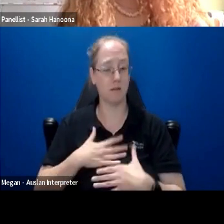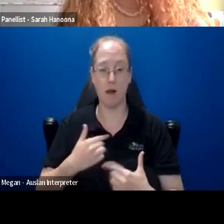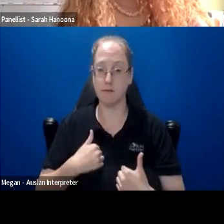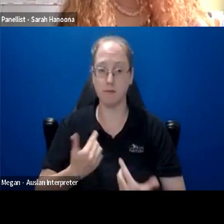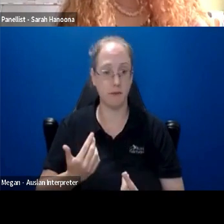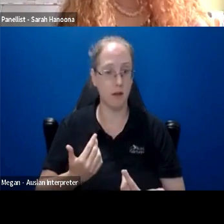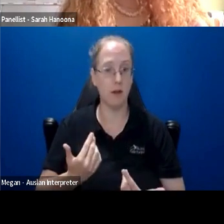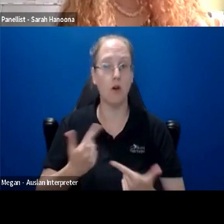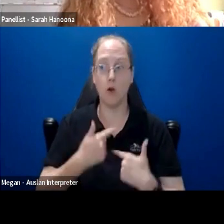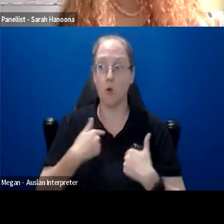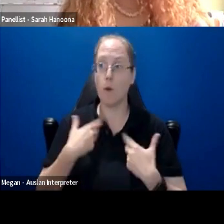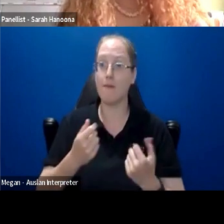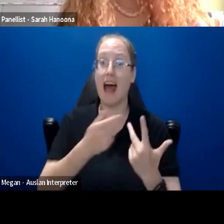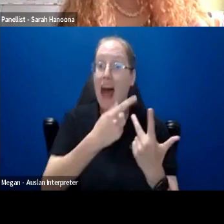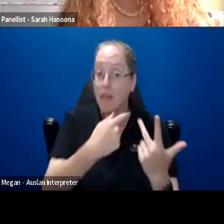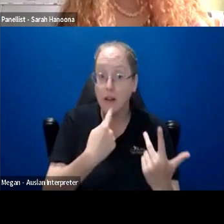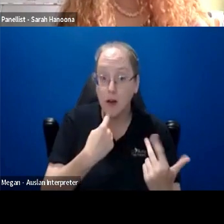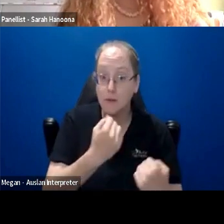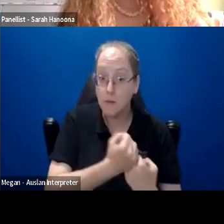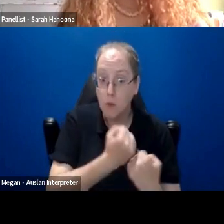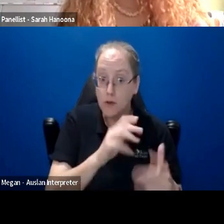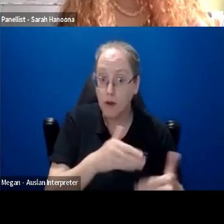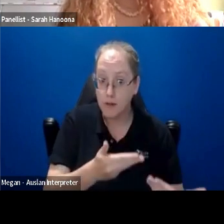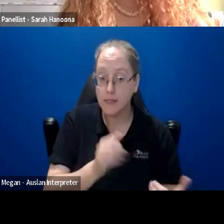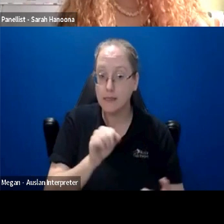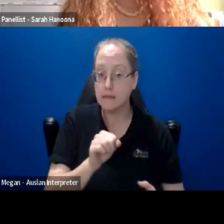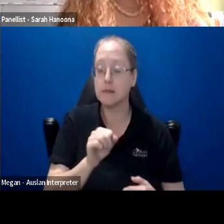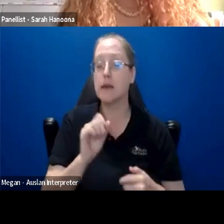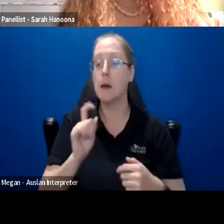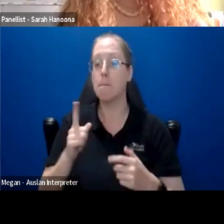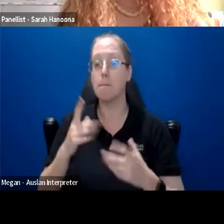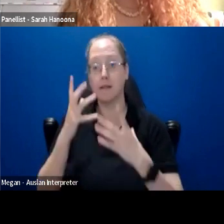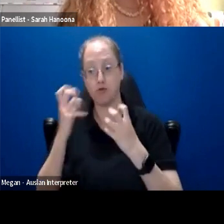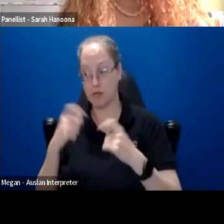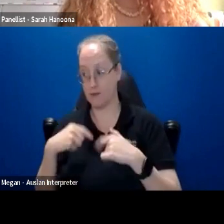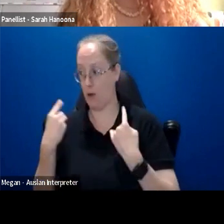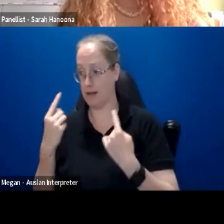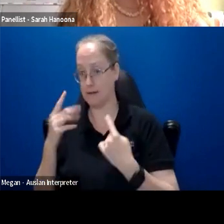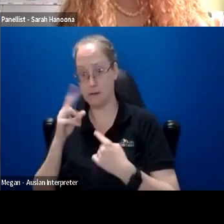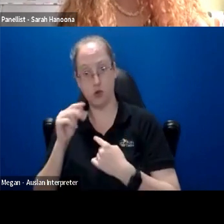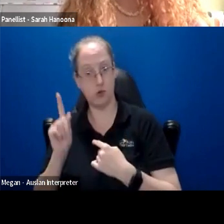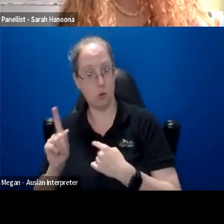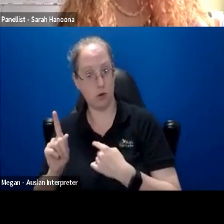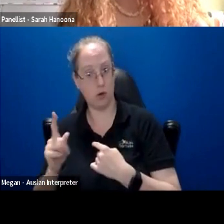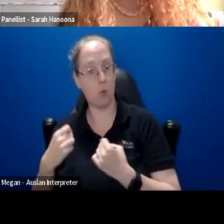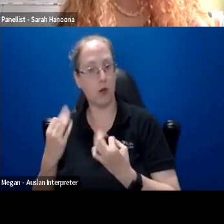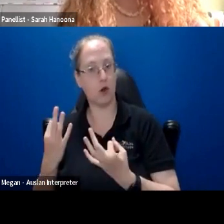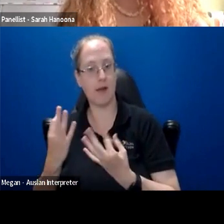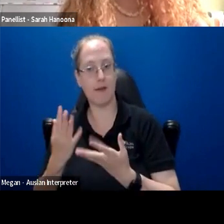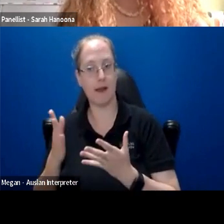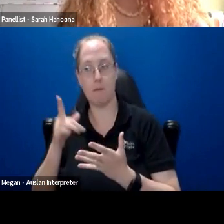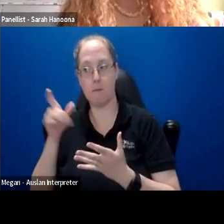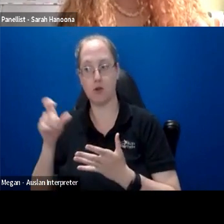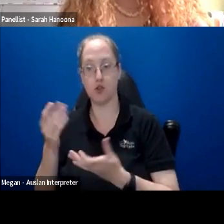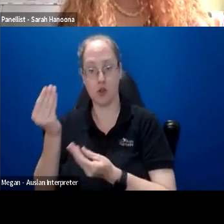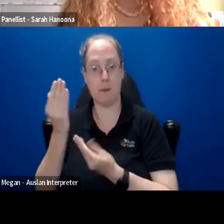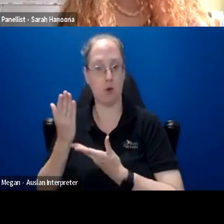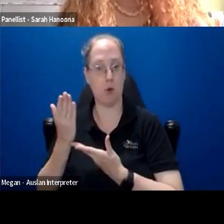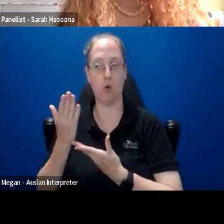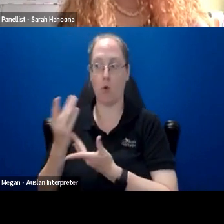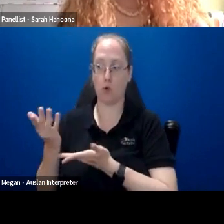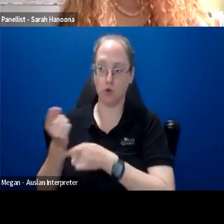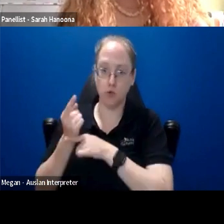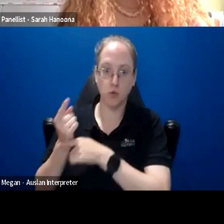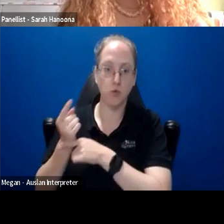the other kind of support and stuff, but the thing that is really stressing us out, we don't have anyone to, like, you know, to go and talk to, and like